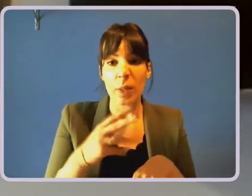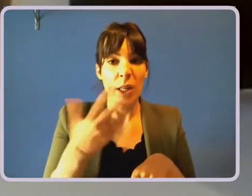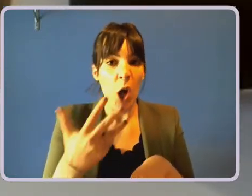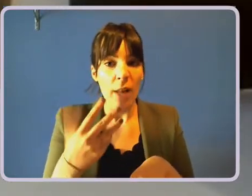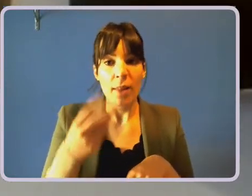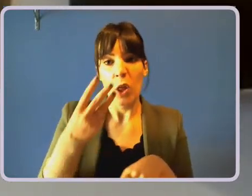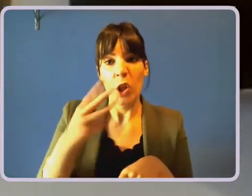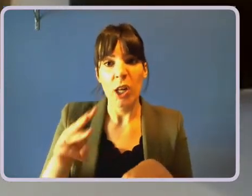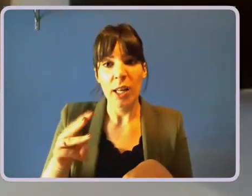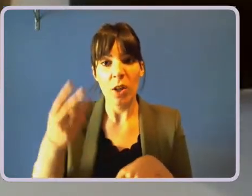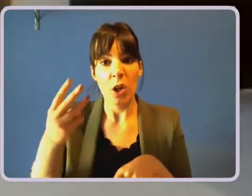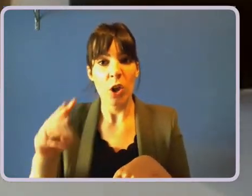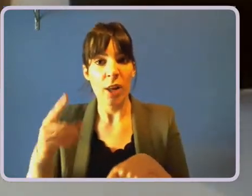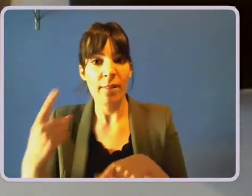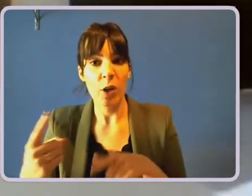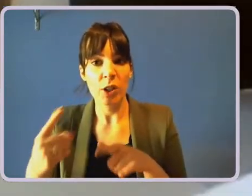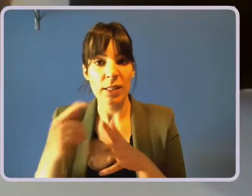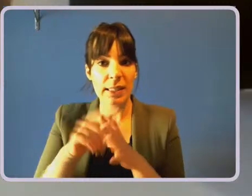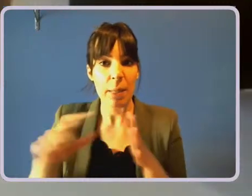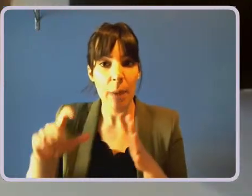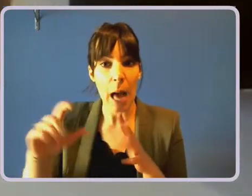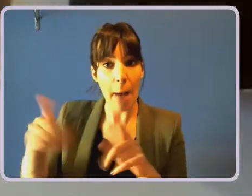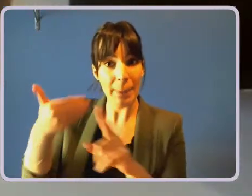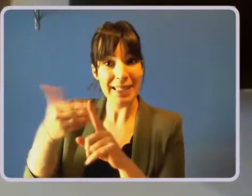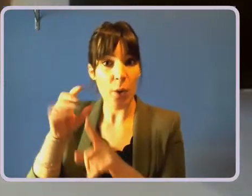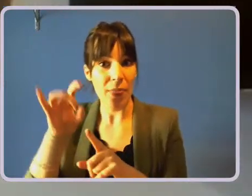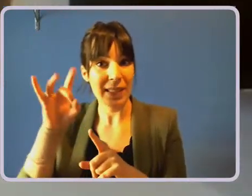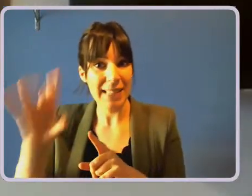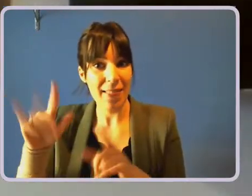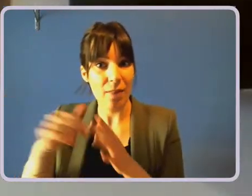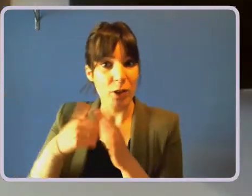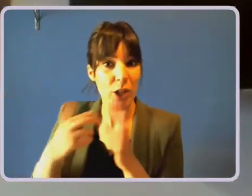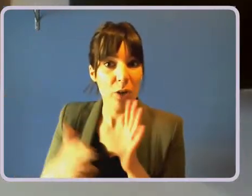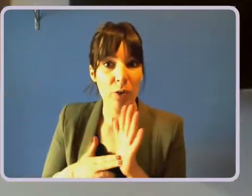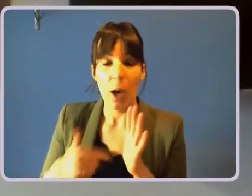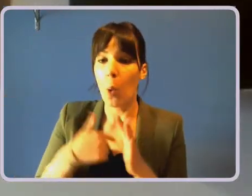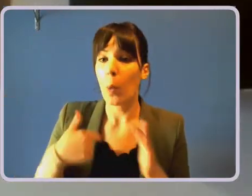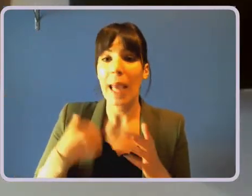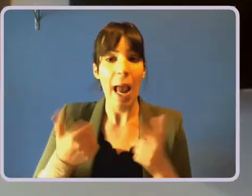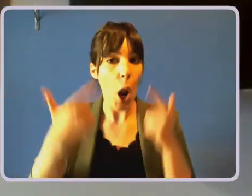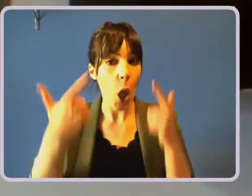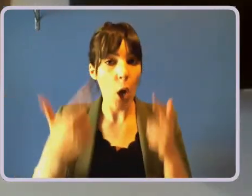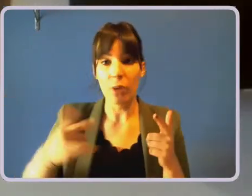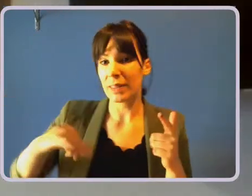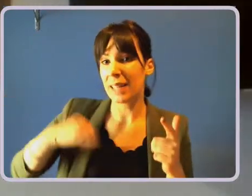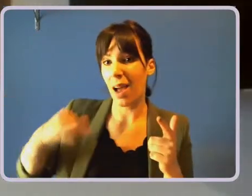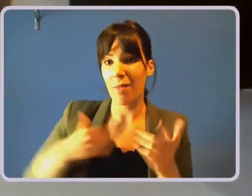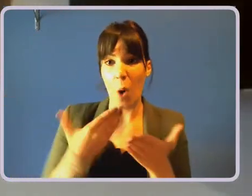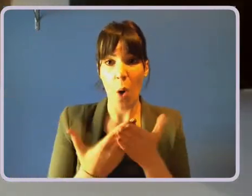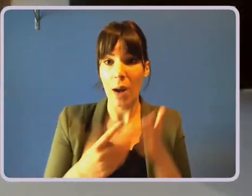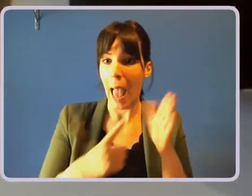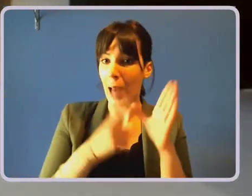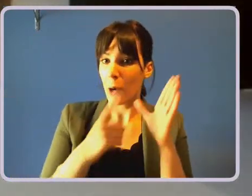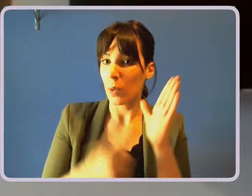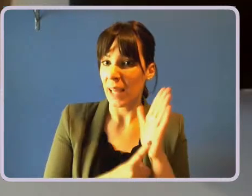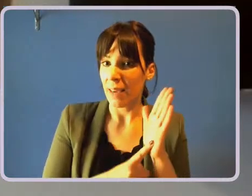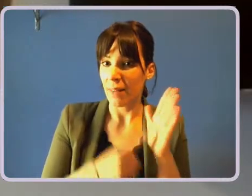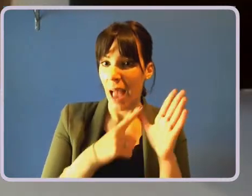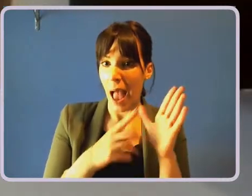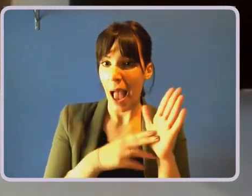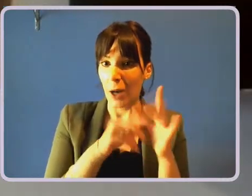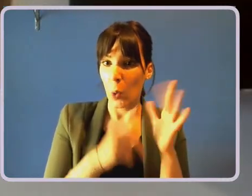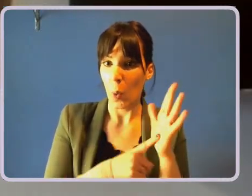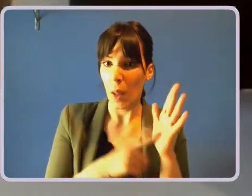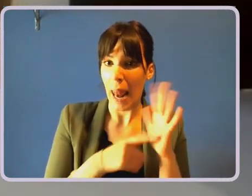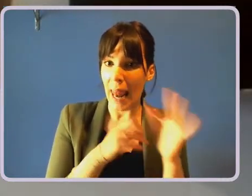of Jan. We had lots of staff on annual leave. we were really blessed that Denise Lamble, my colleagues Denise